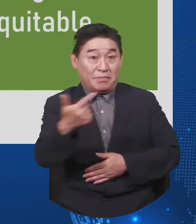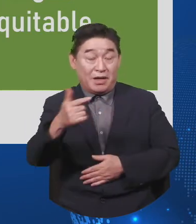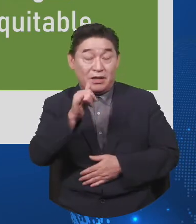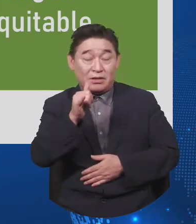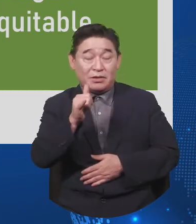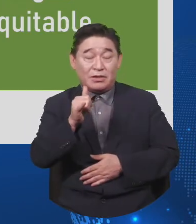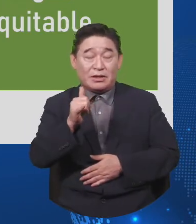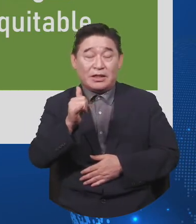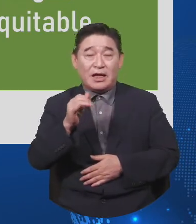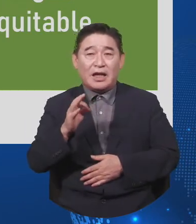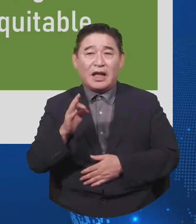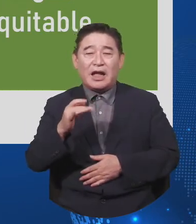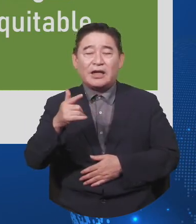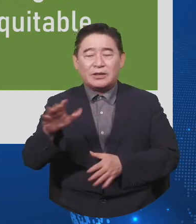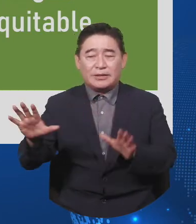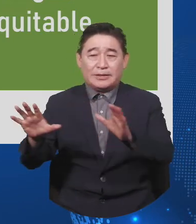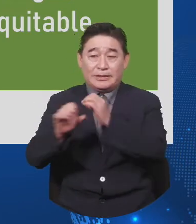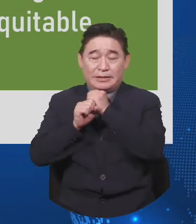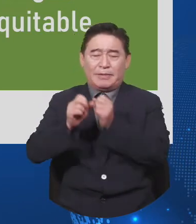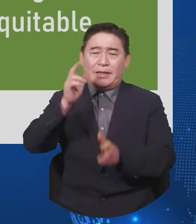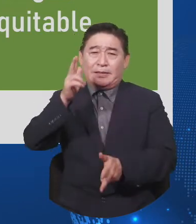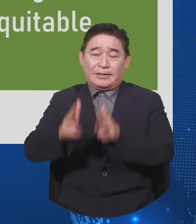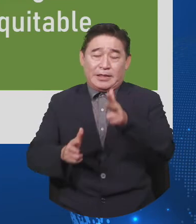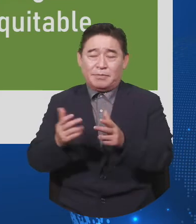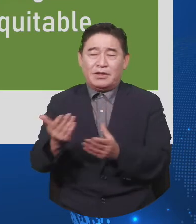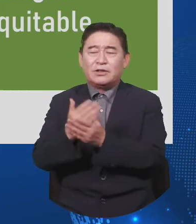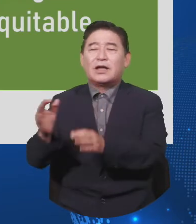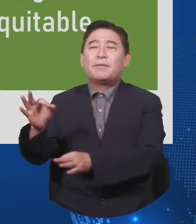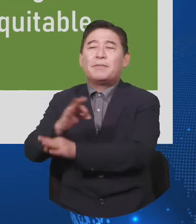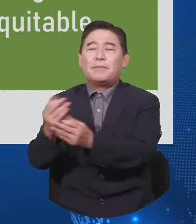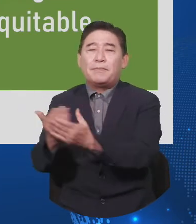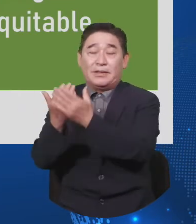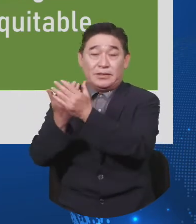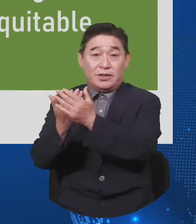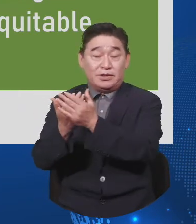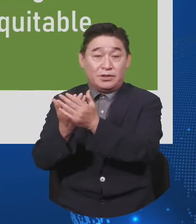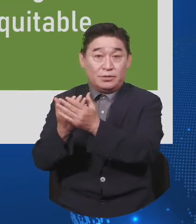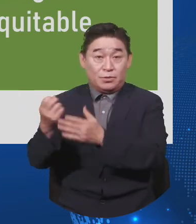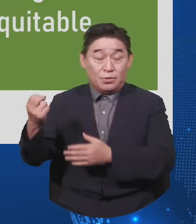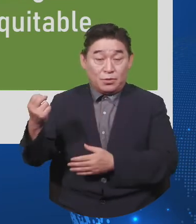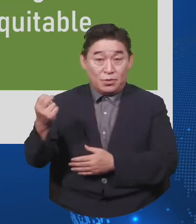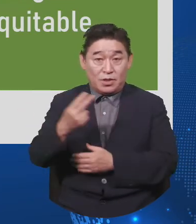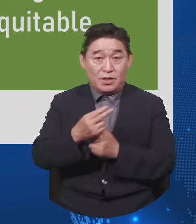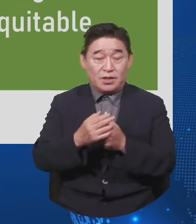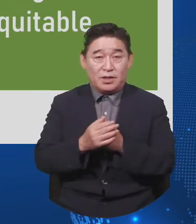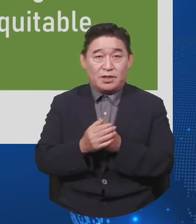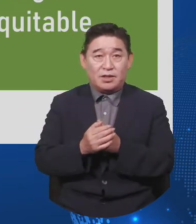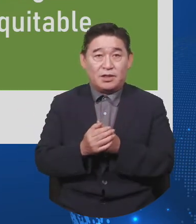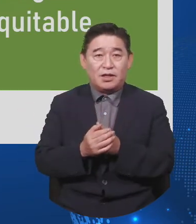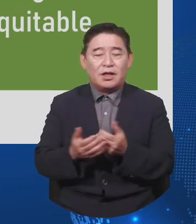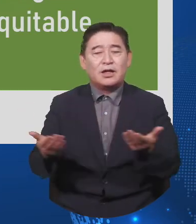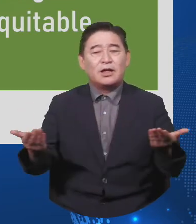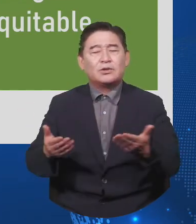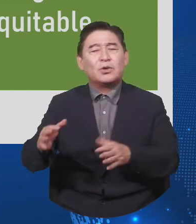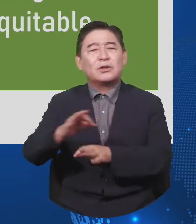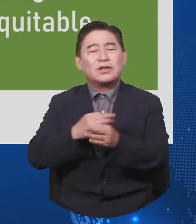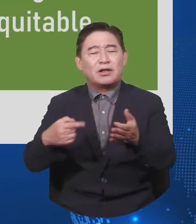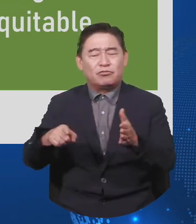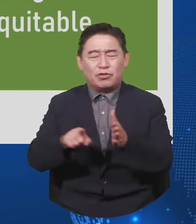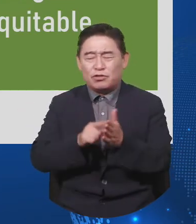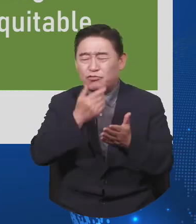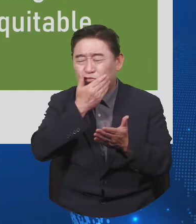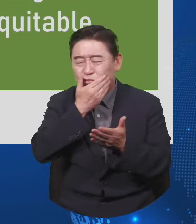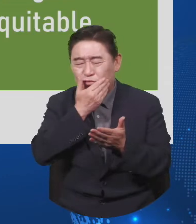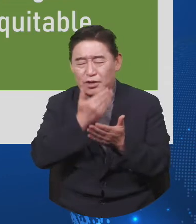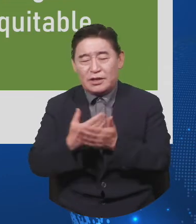employment. That's the fact of life. The scope of the transformation will affect the whole spectrum of public policies